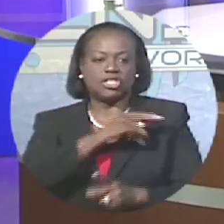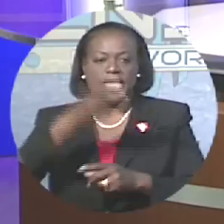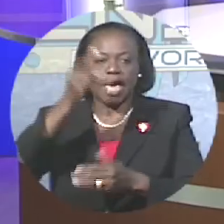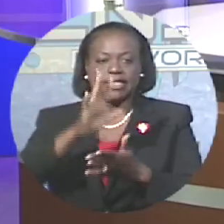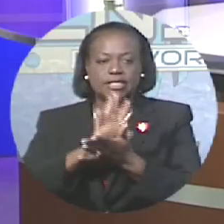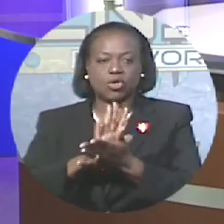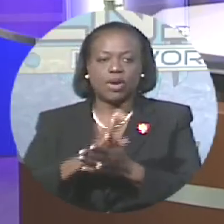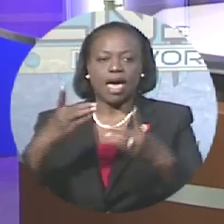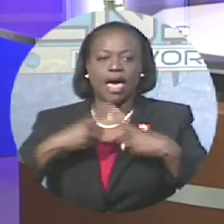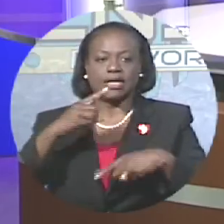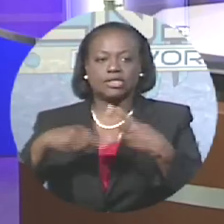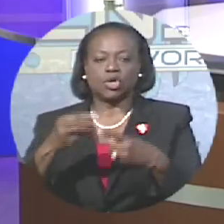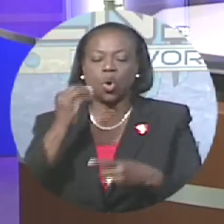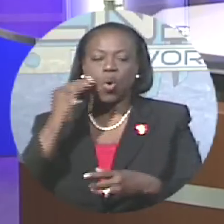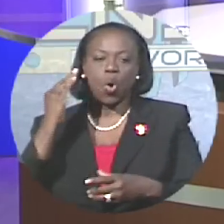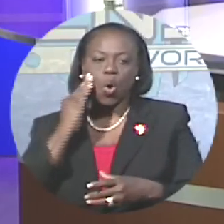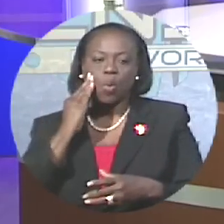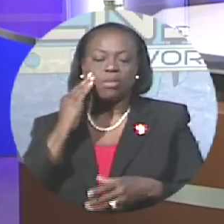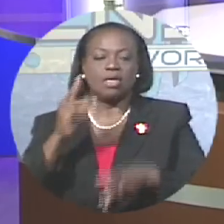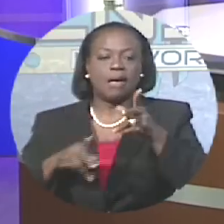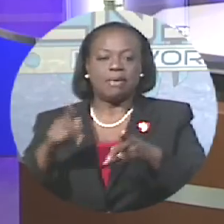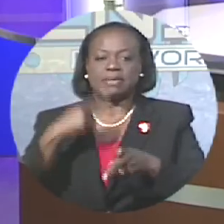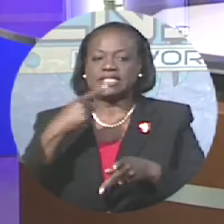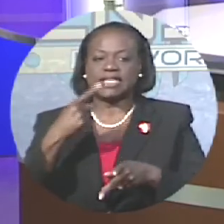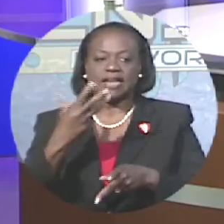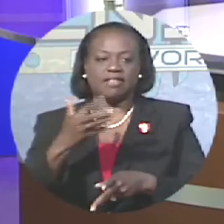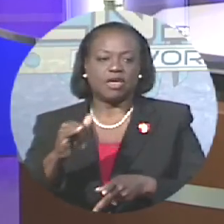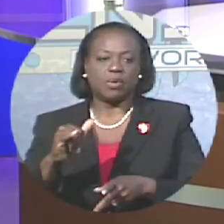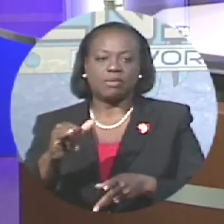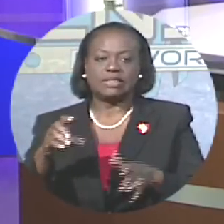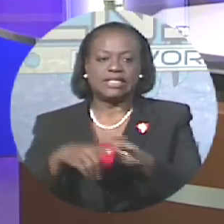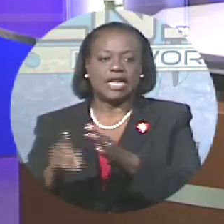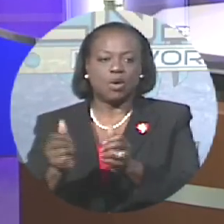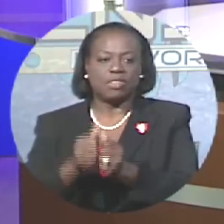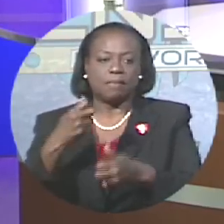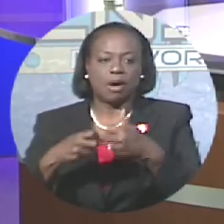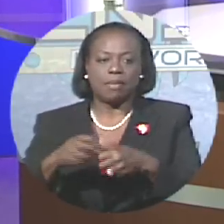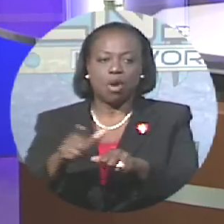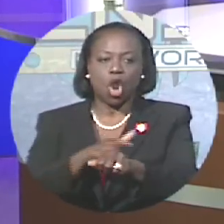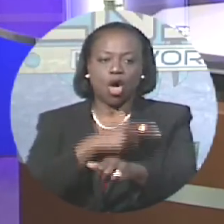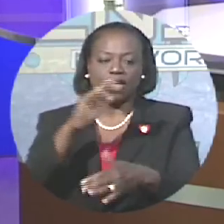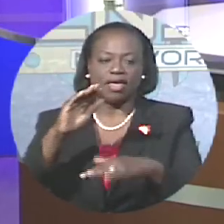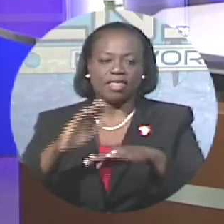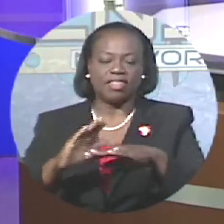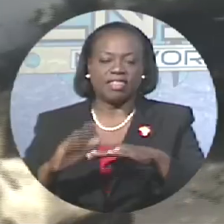dealing with the health hazard for even longer than that. Jimmy DeSwain reports.